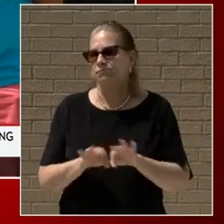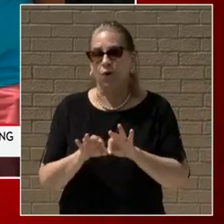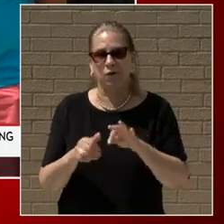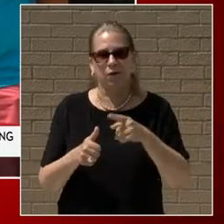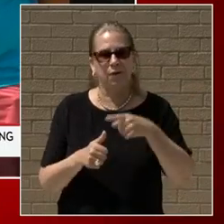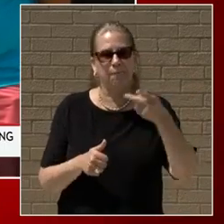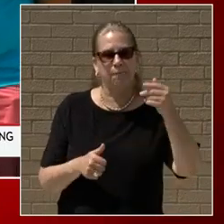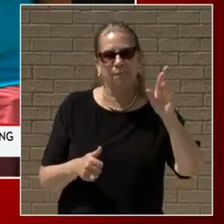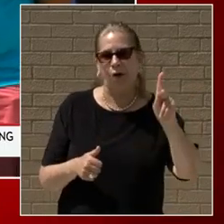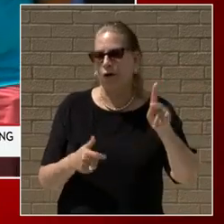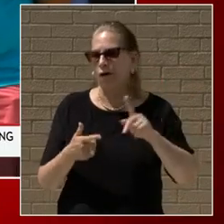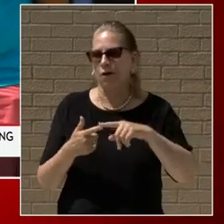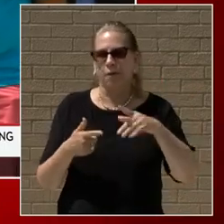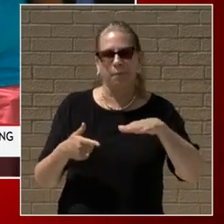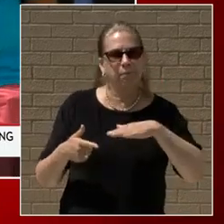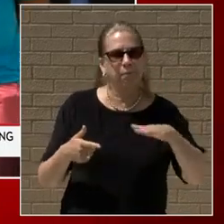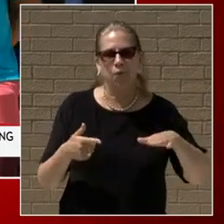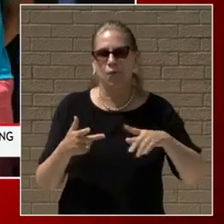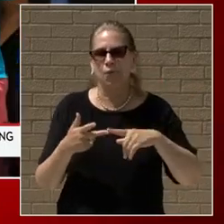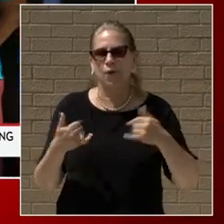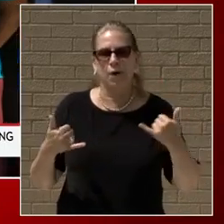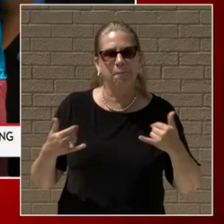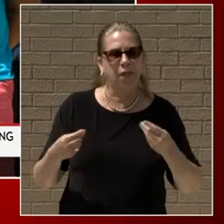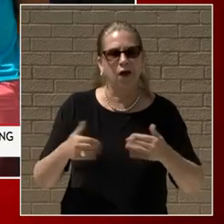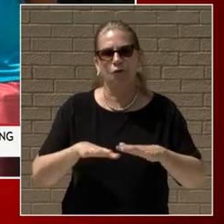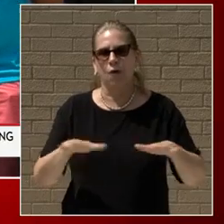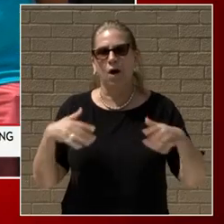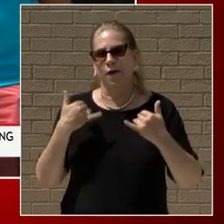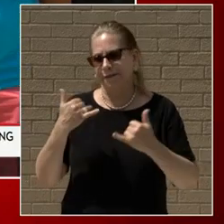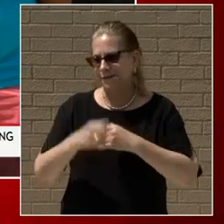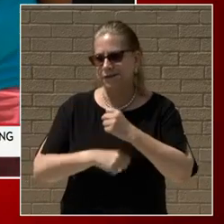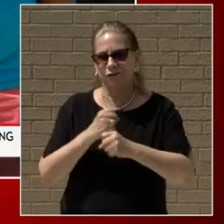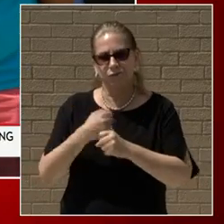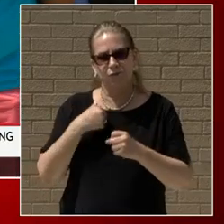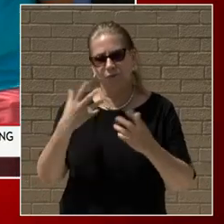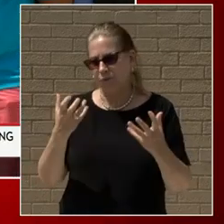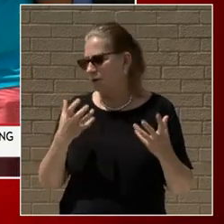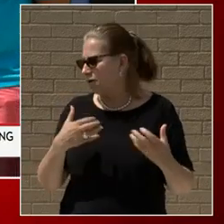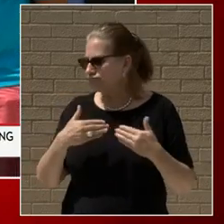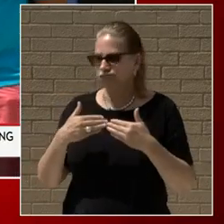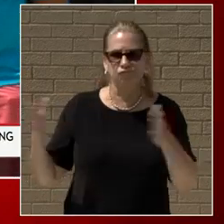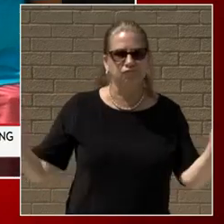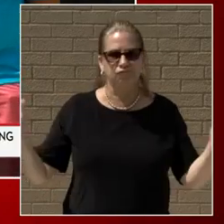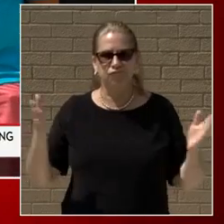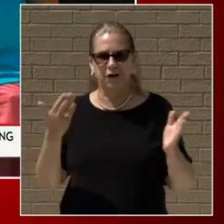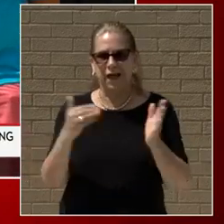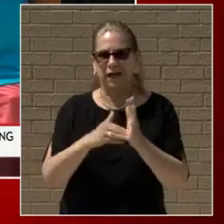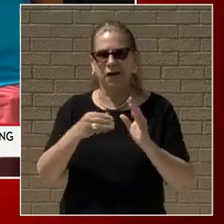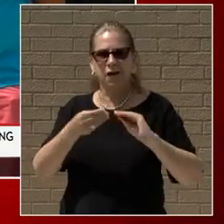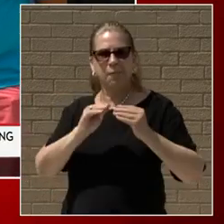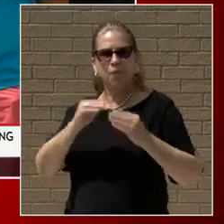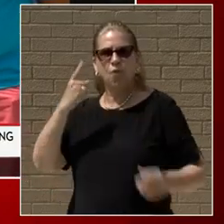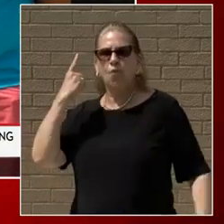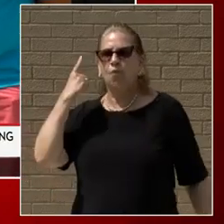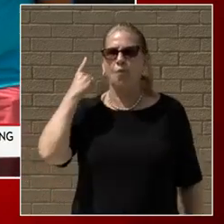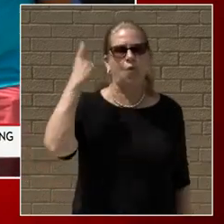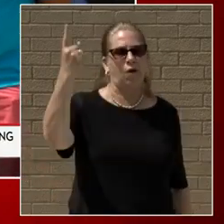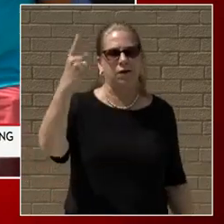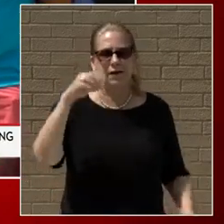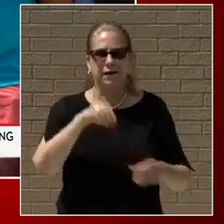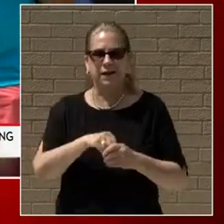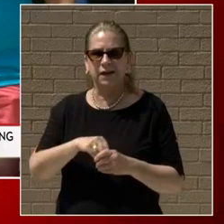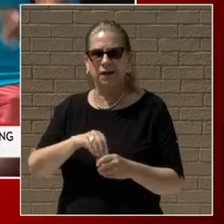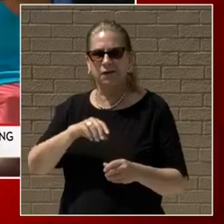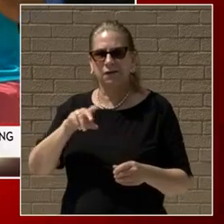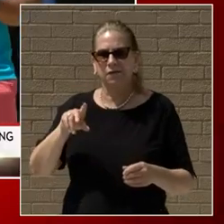playgrounds, and that's why this year we once again reclaimed our status as the #1 city for parks